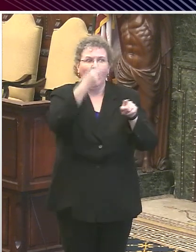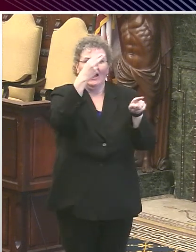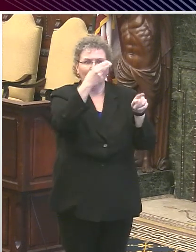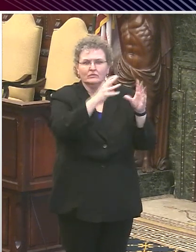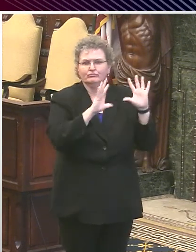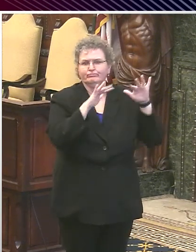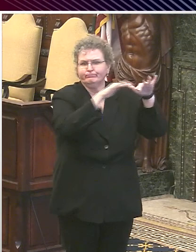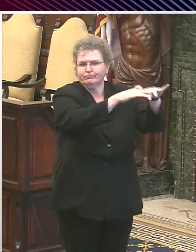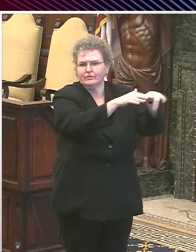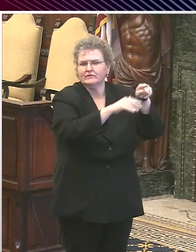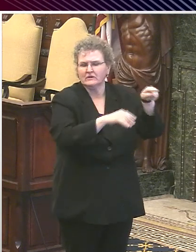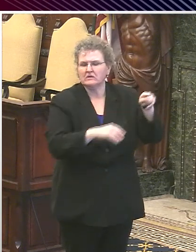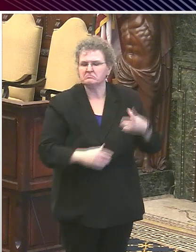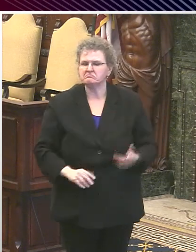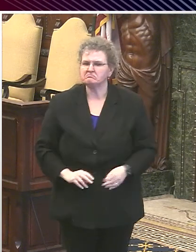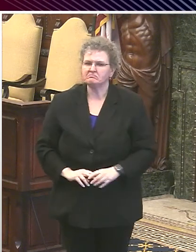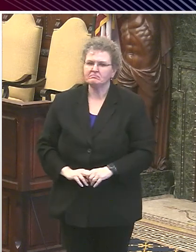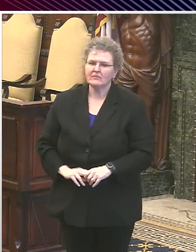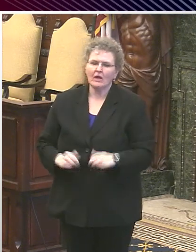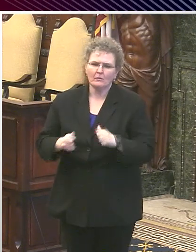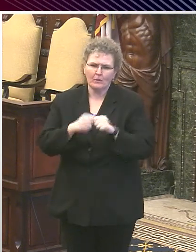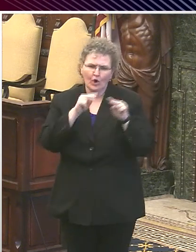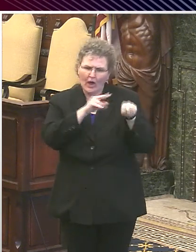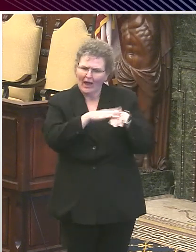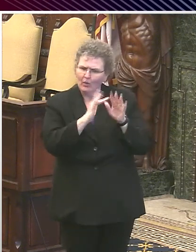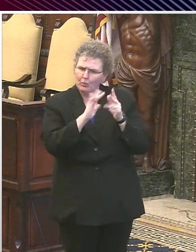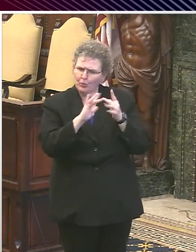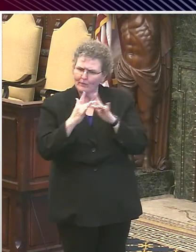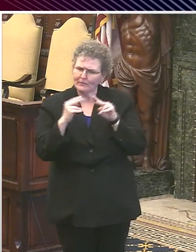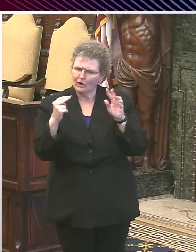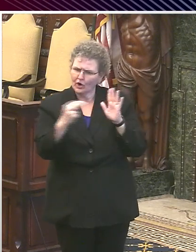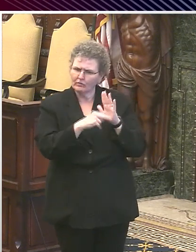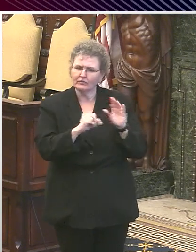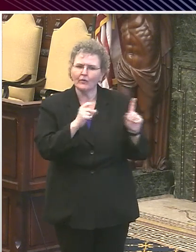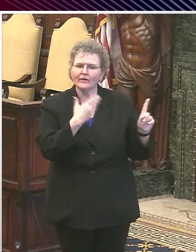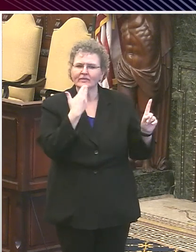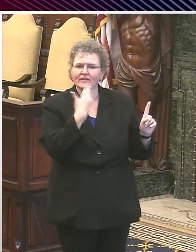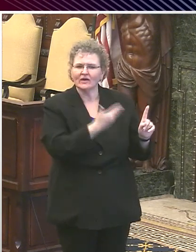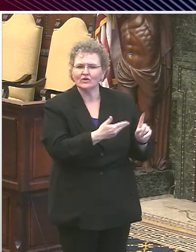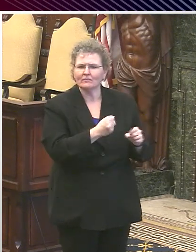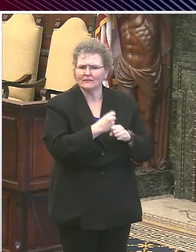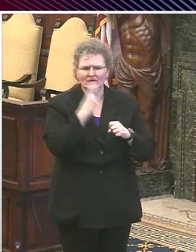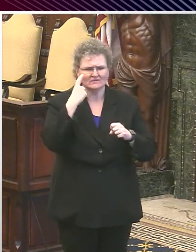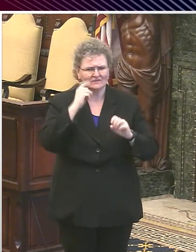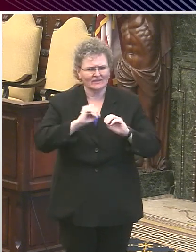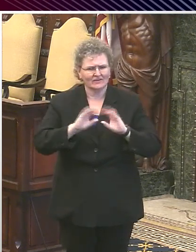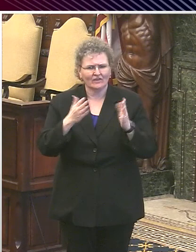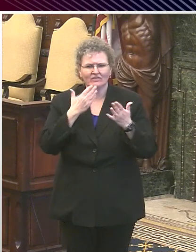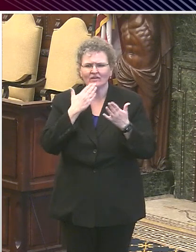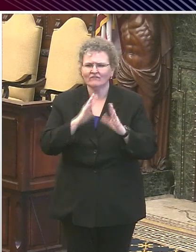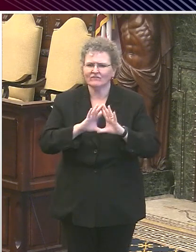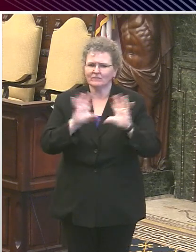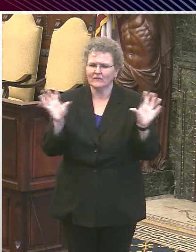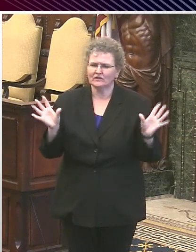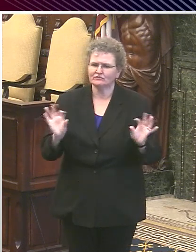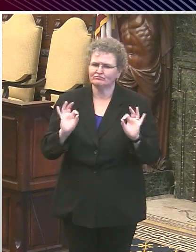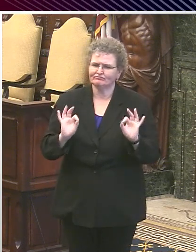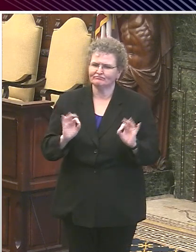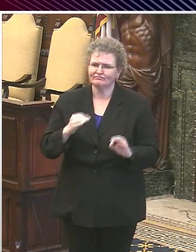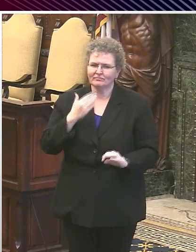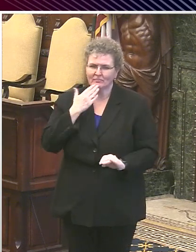more invitations and people in the low vaccinated zip codes. Okay, that makes sense. Thanks. Good,